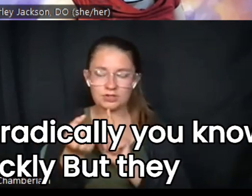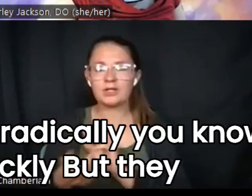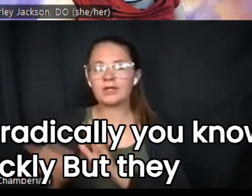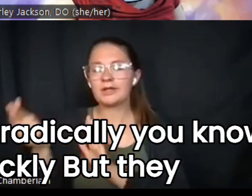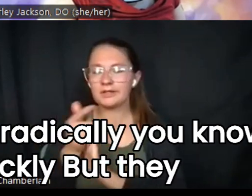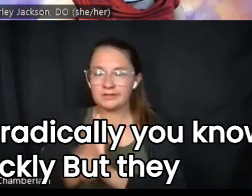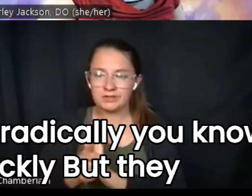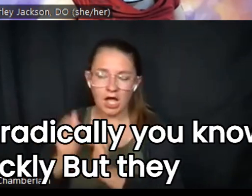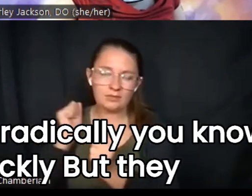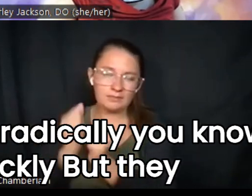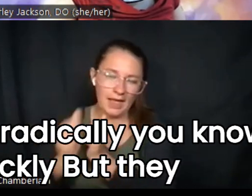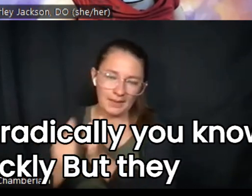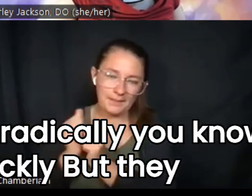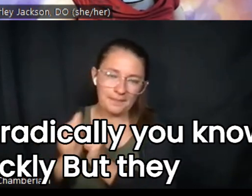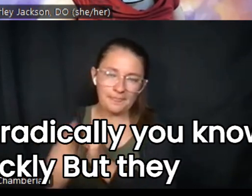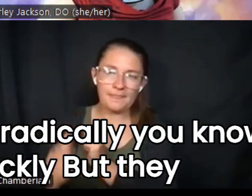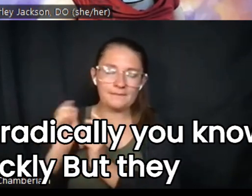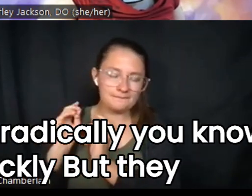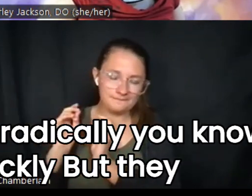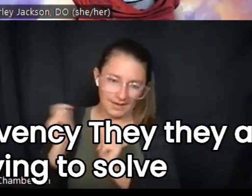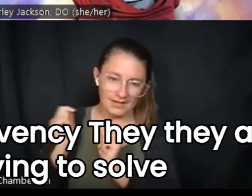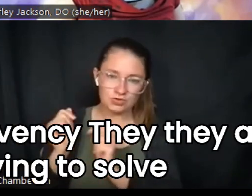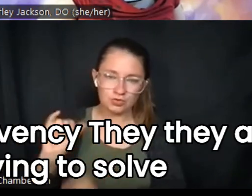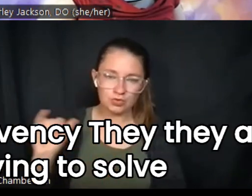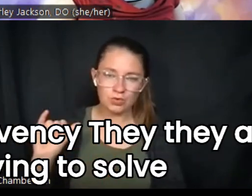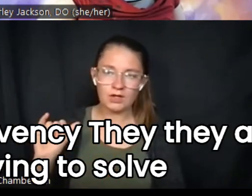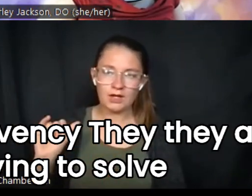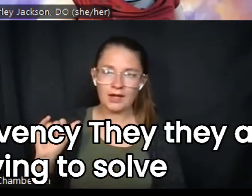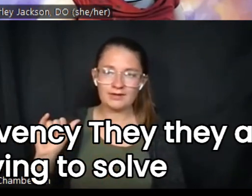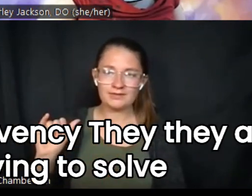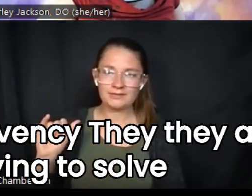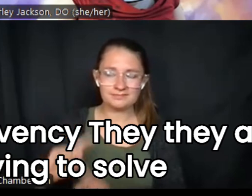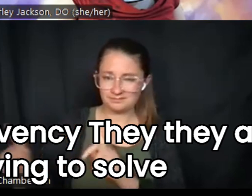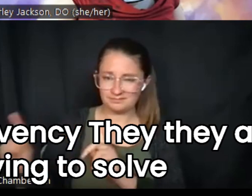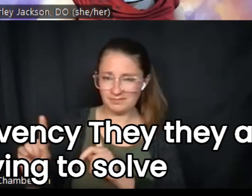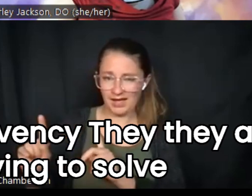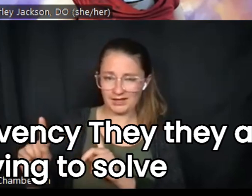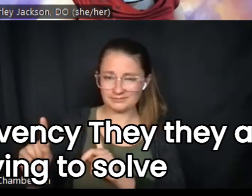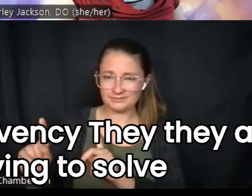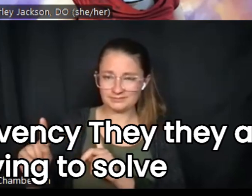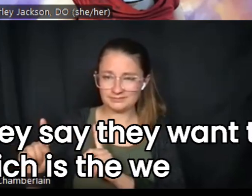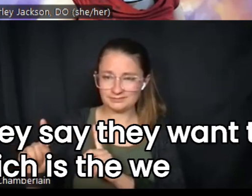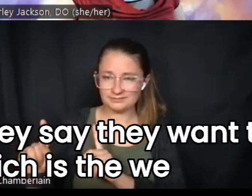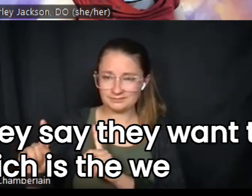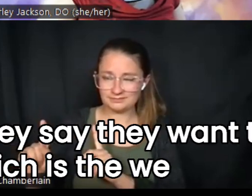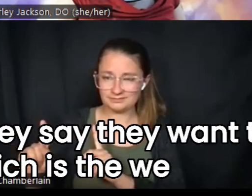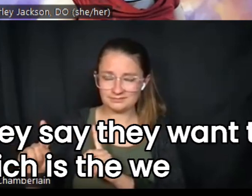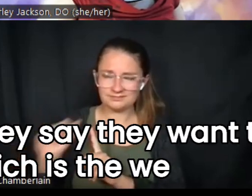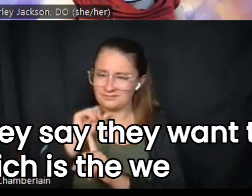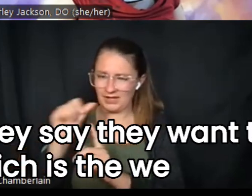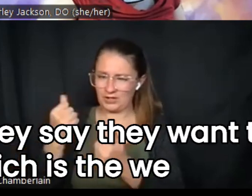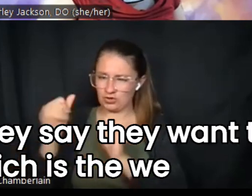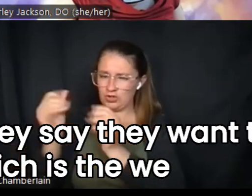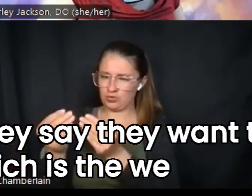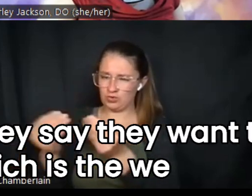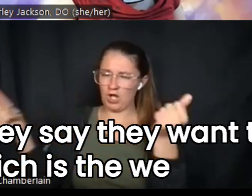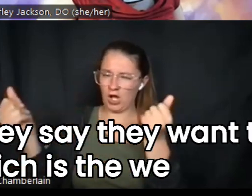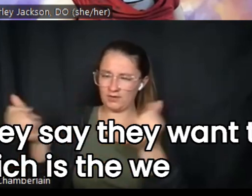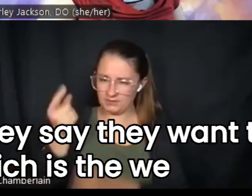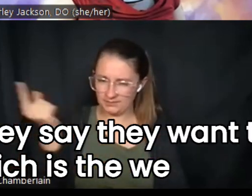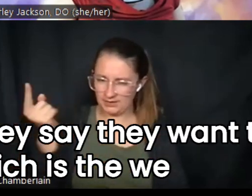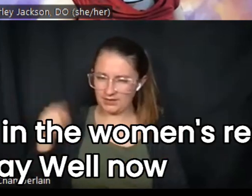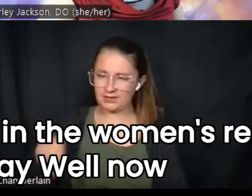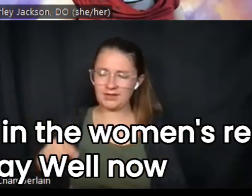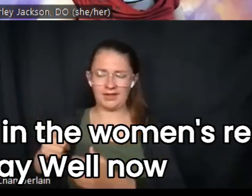being passed radically, very quickly, but they don't have solvency. They're not trying to solve the thing that they say they want to solve, which